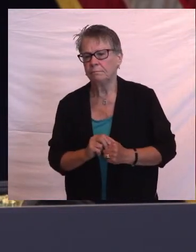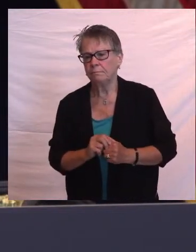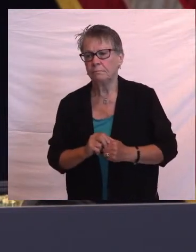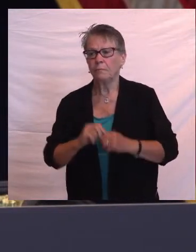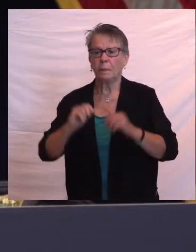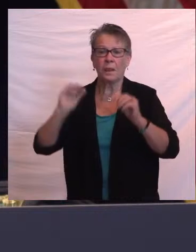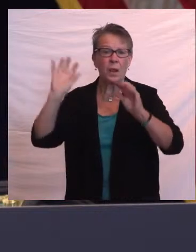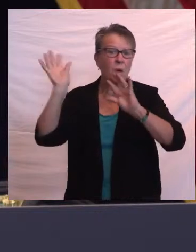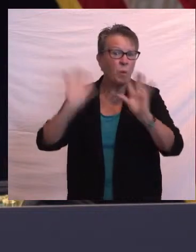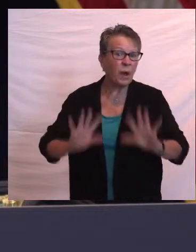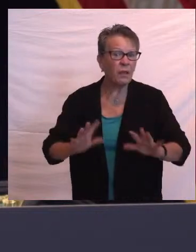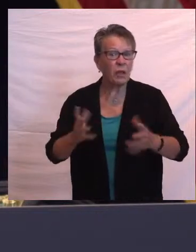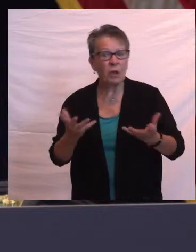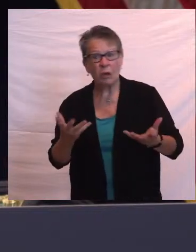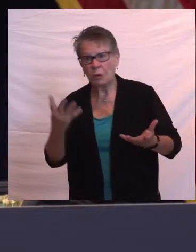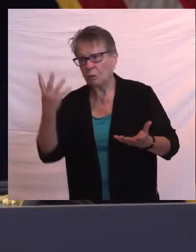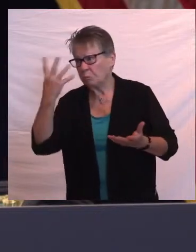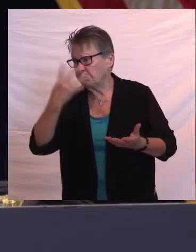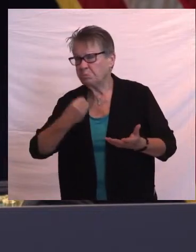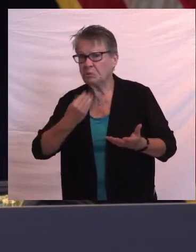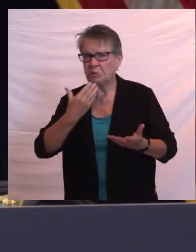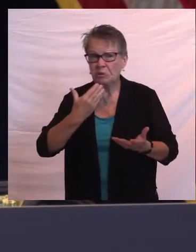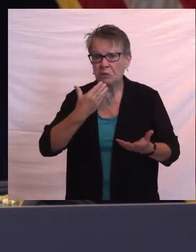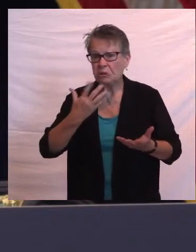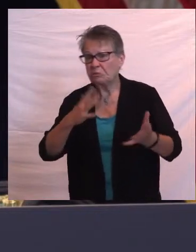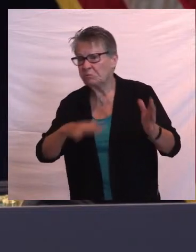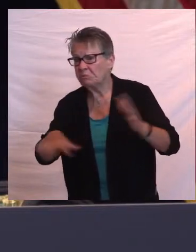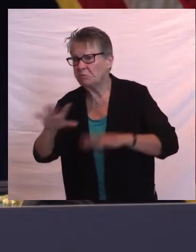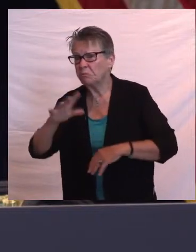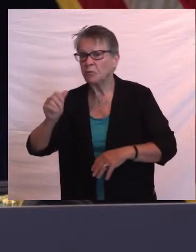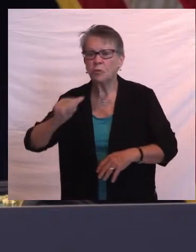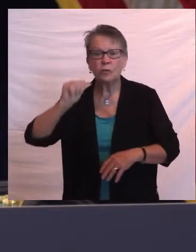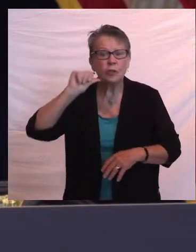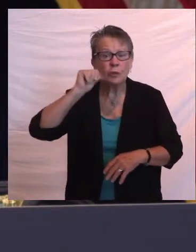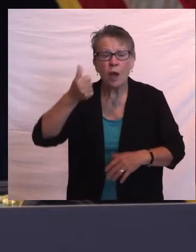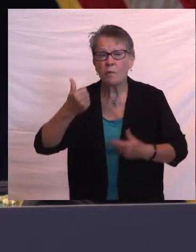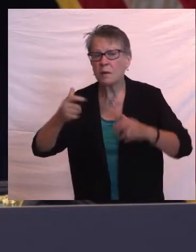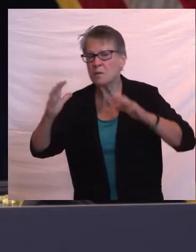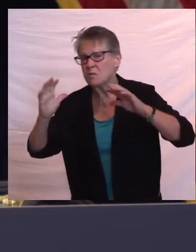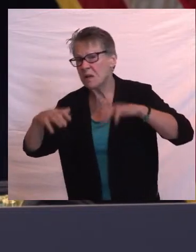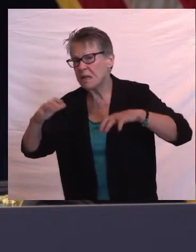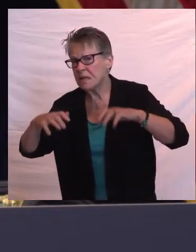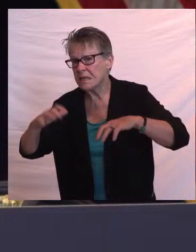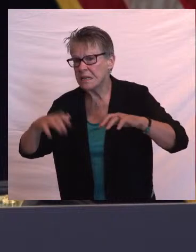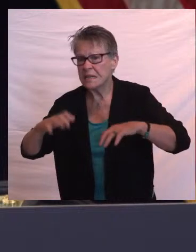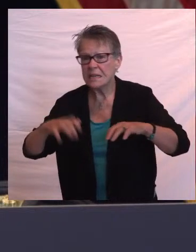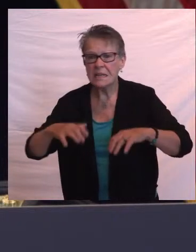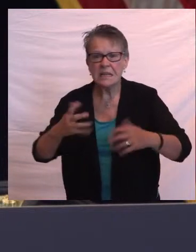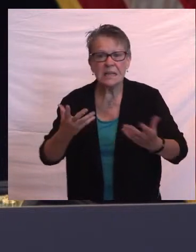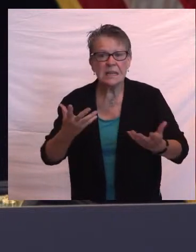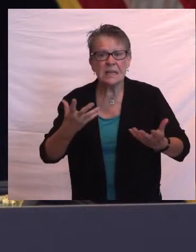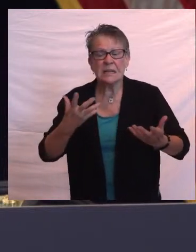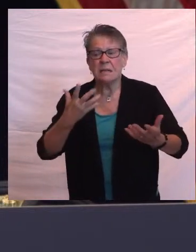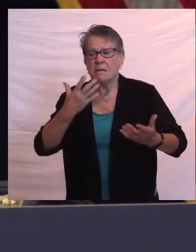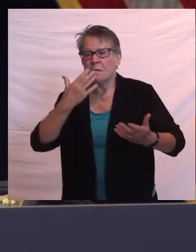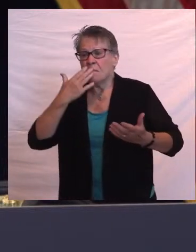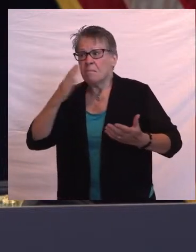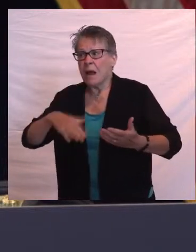be some rain and potential thunderstorms tomorrow, but not being deemed severe at this point by National Weather Service. But